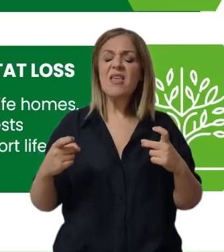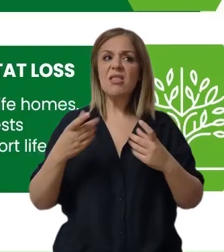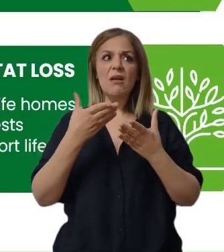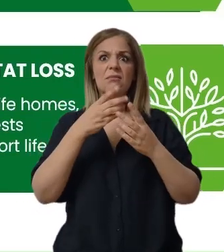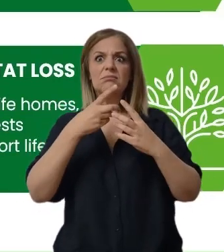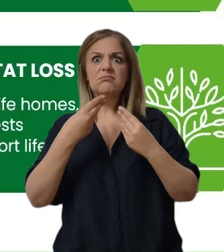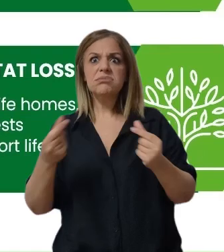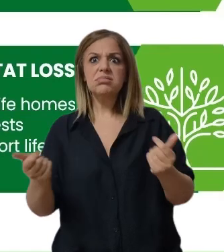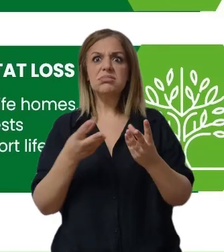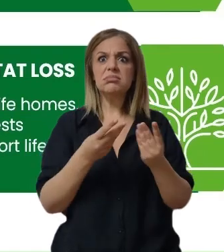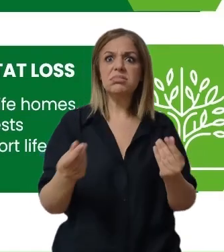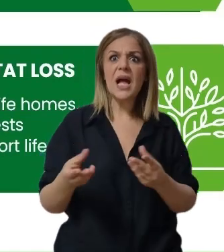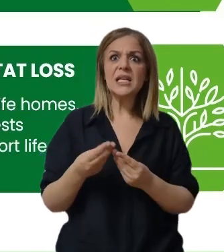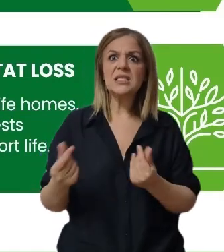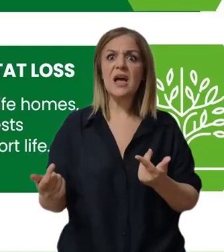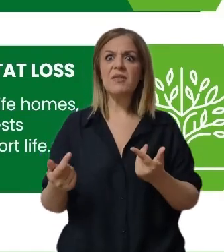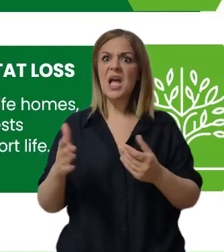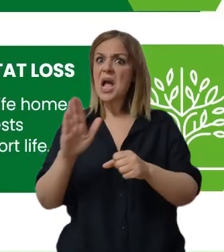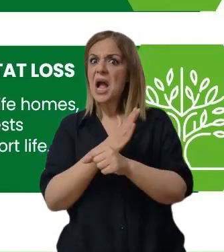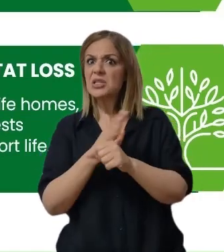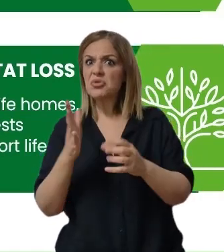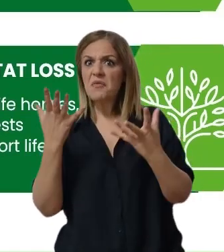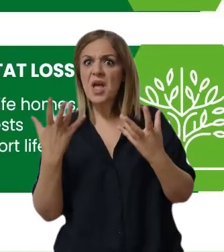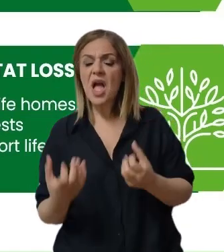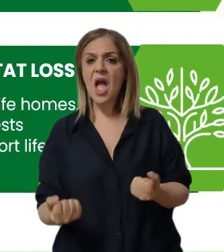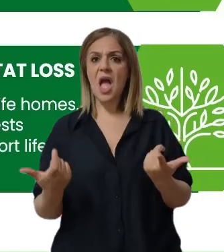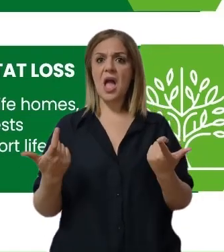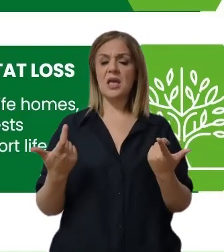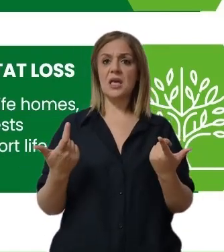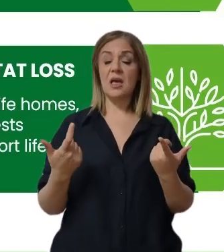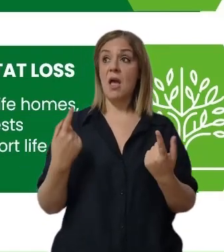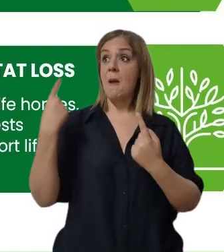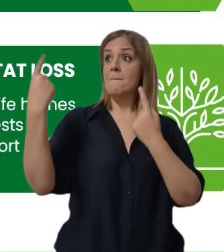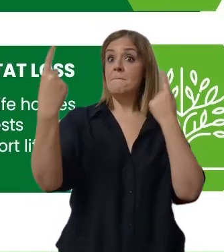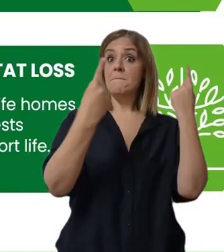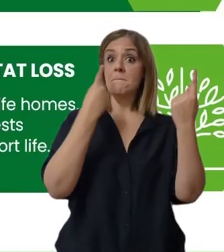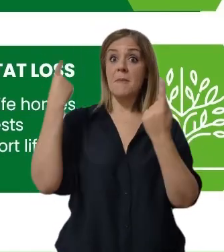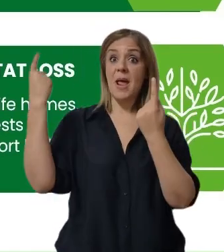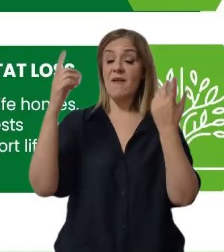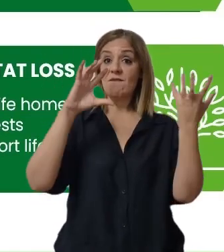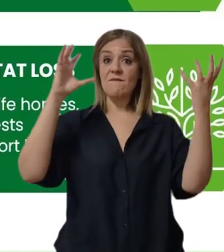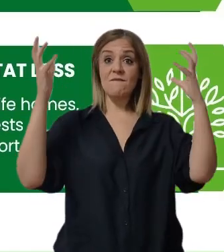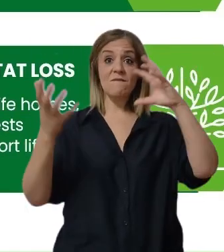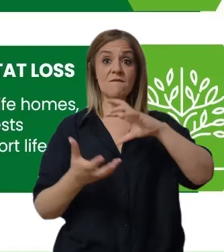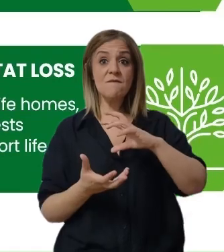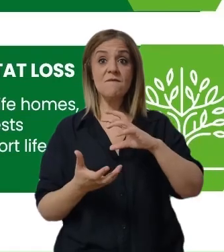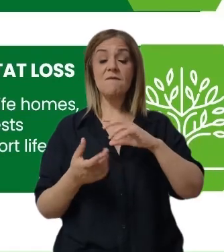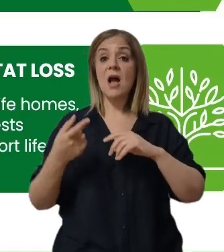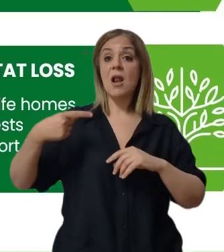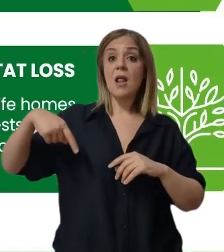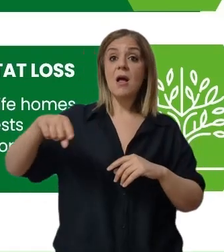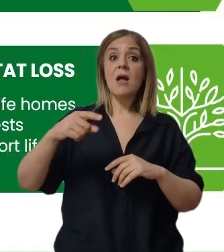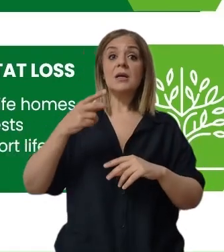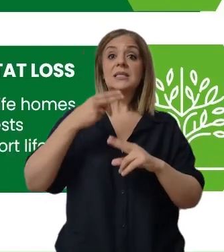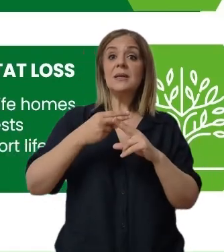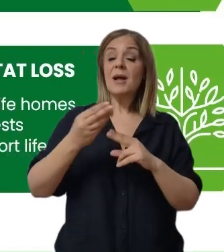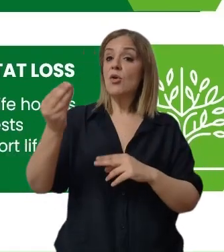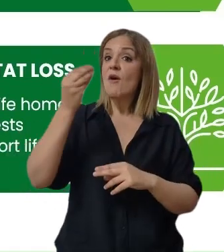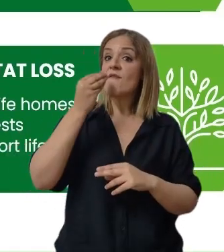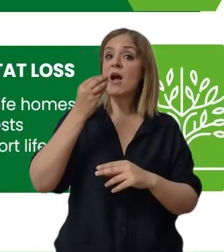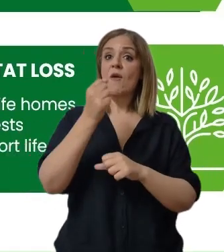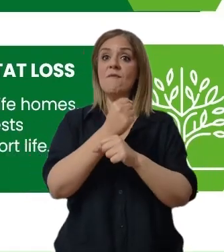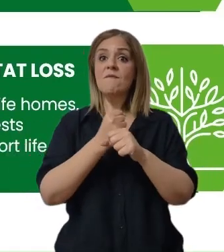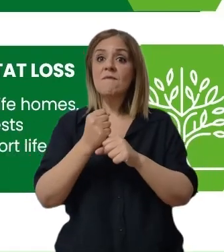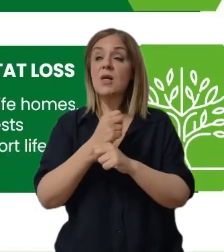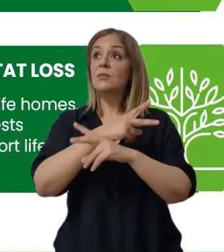disappearing and are being destroyed. Healthy ecosystems that provide food, medicine, clean